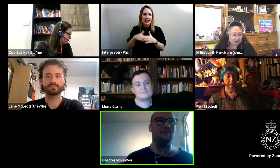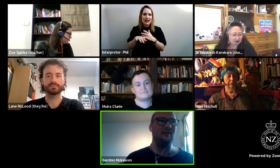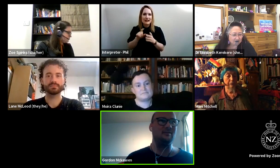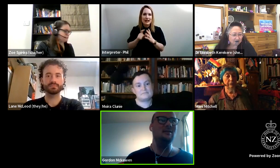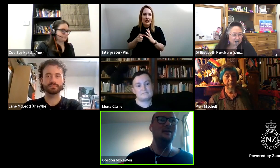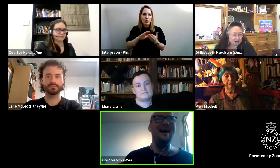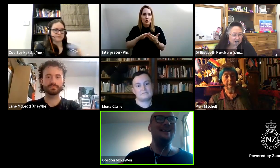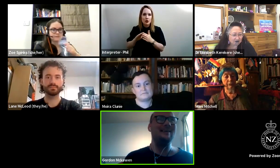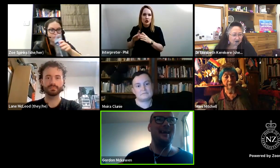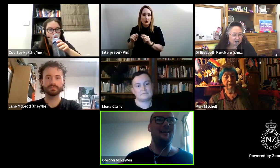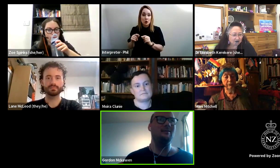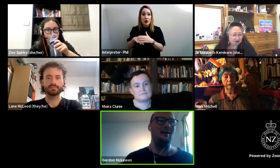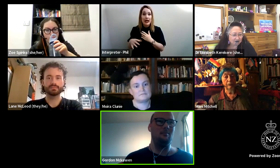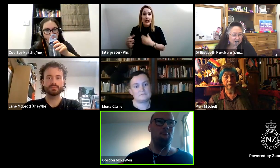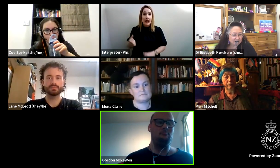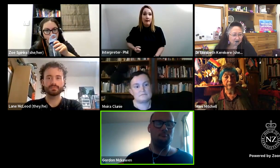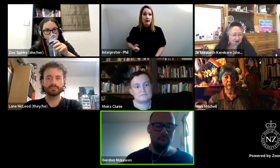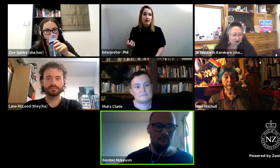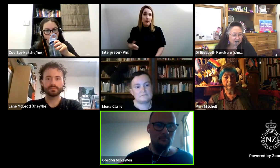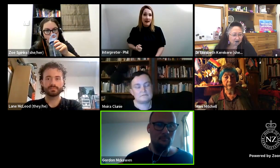such benefit, it can